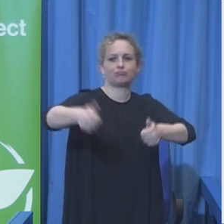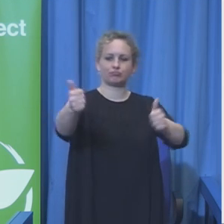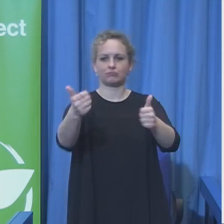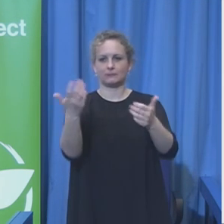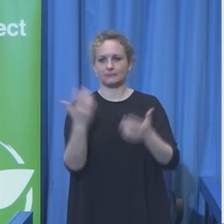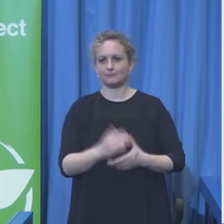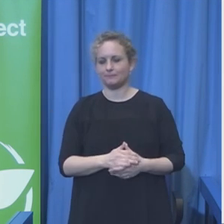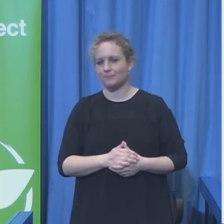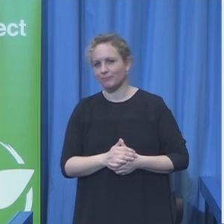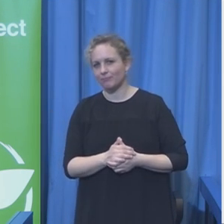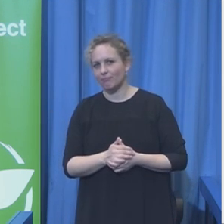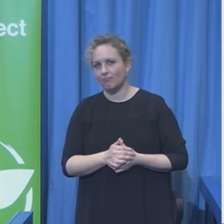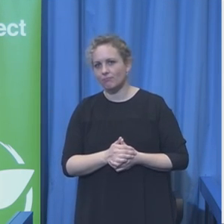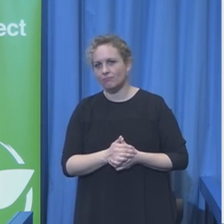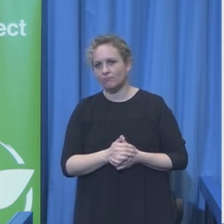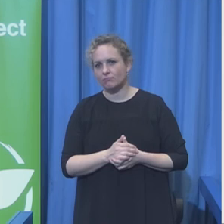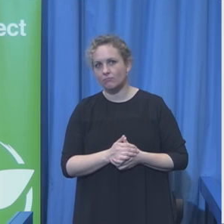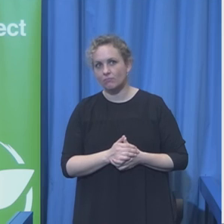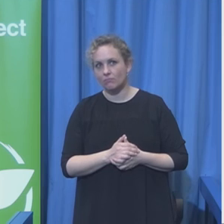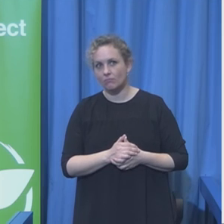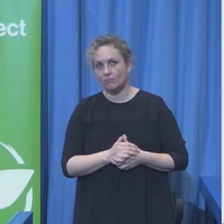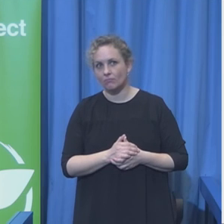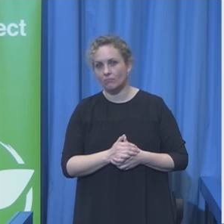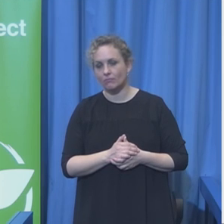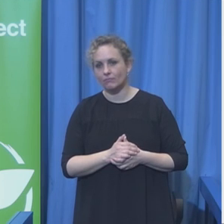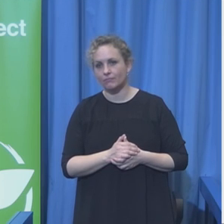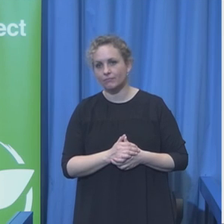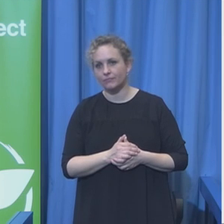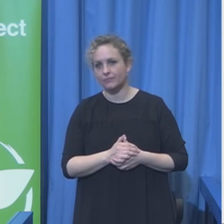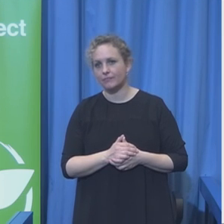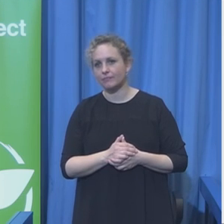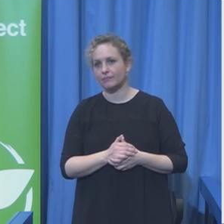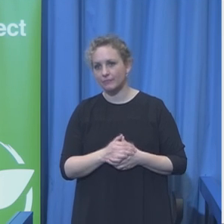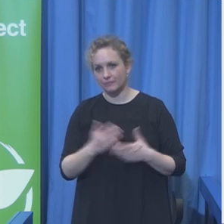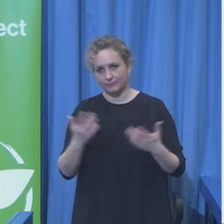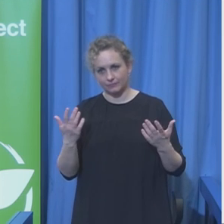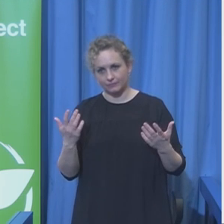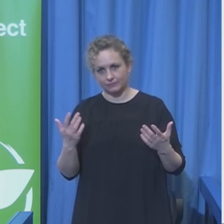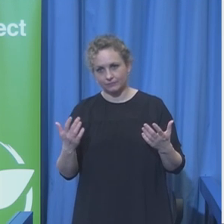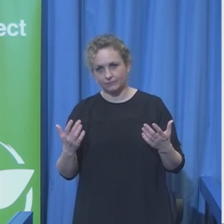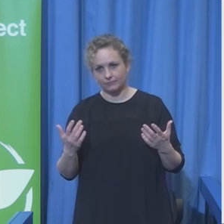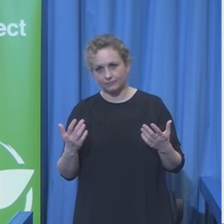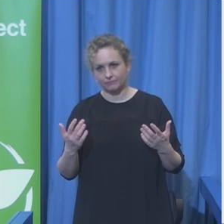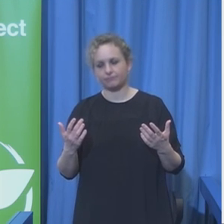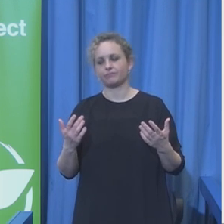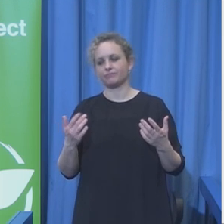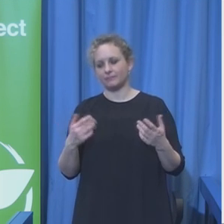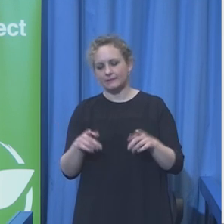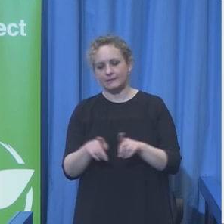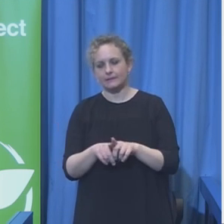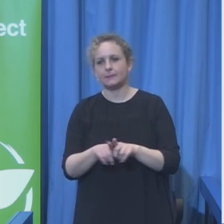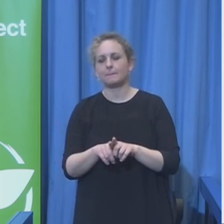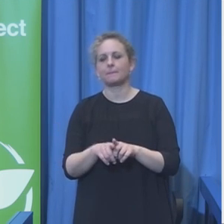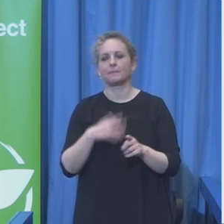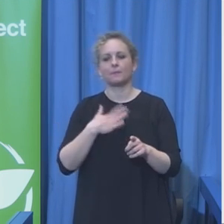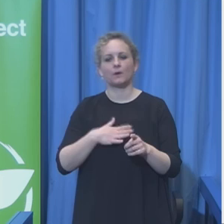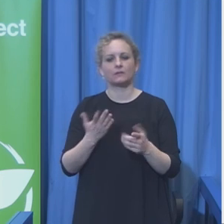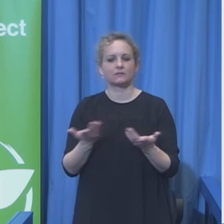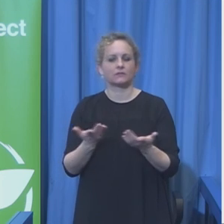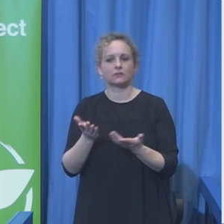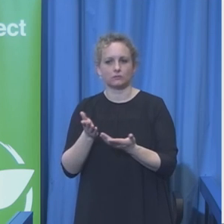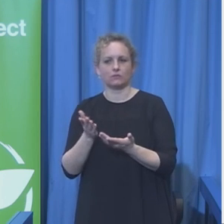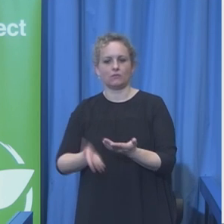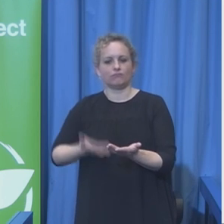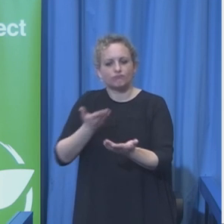state to provide those services will improve. So that's my final thoughts on where we're going in